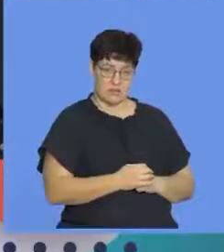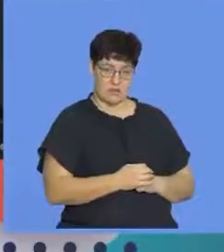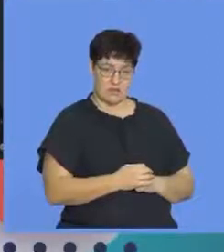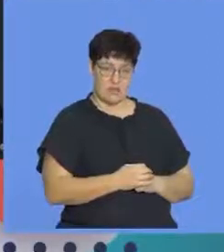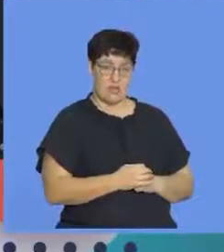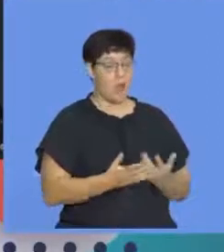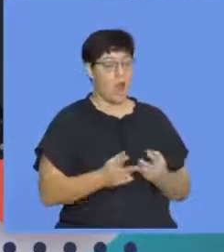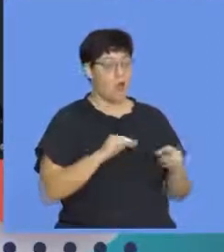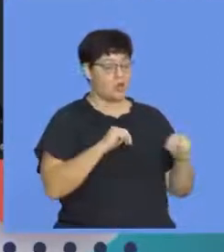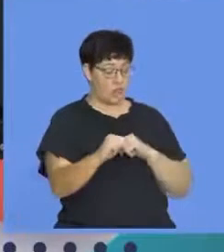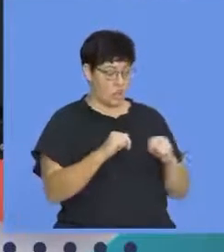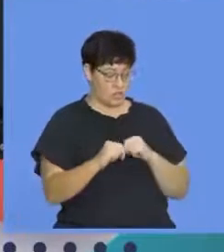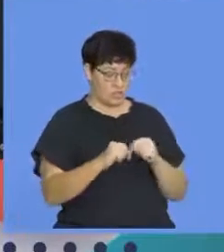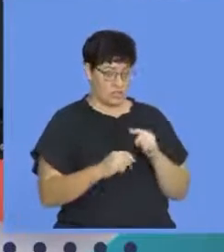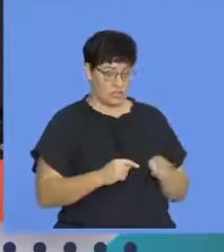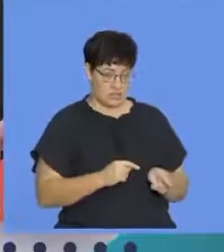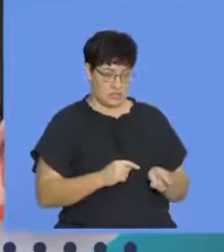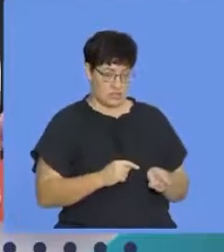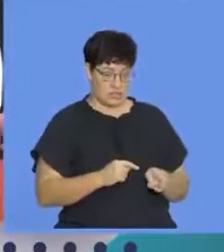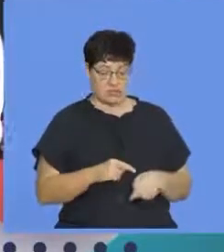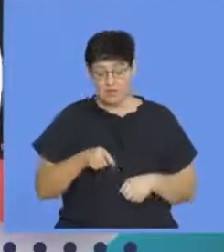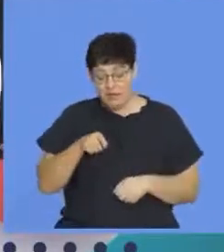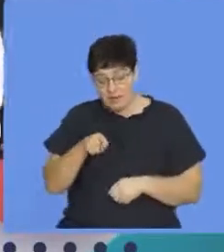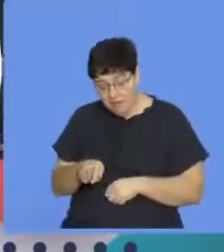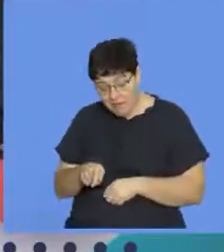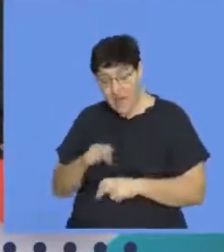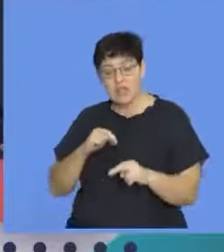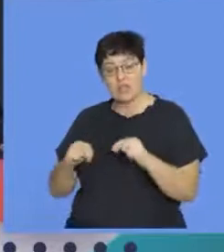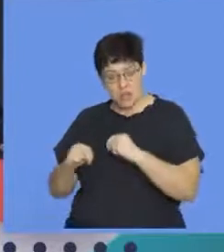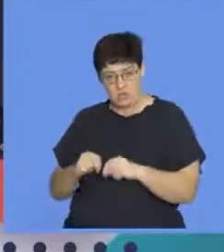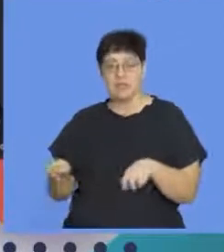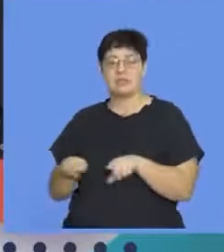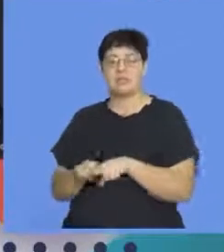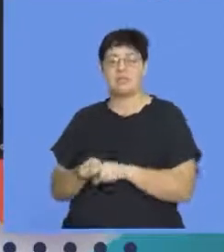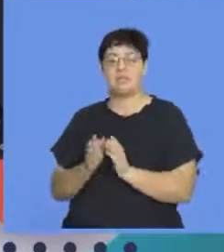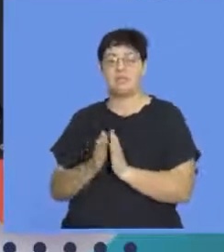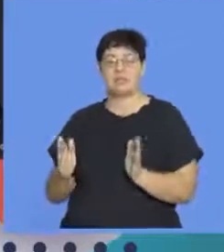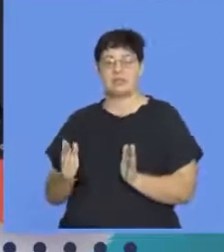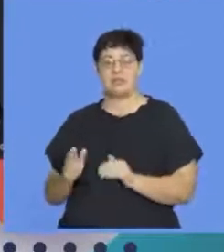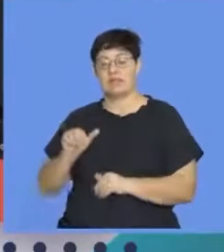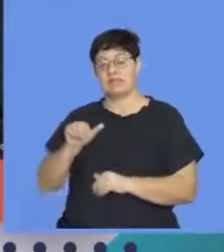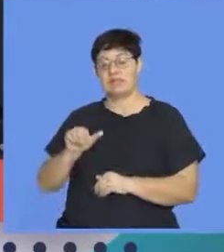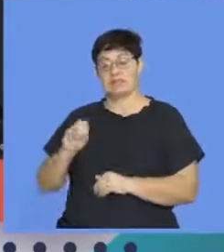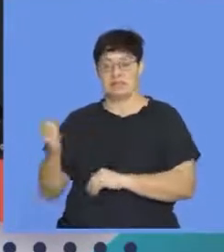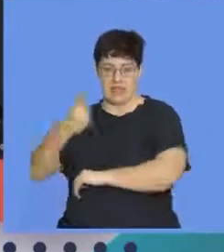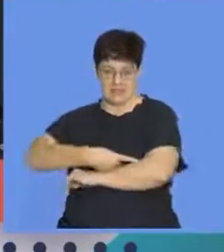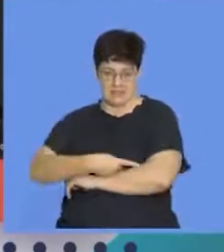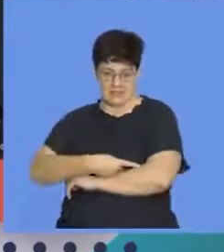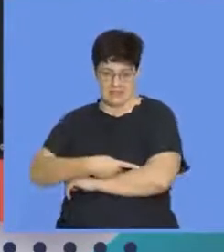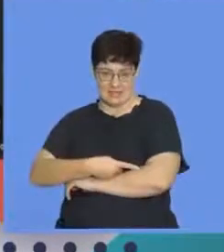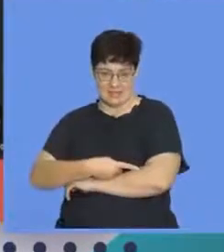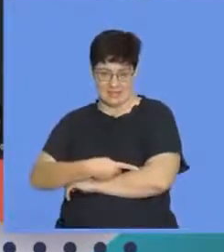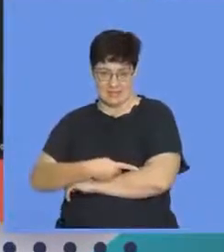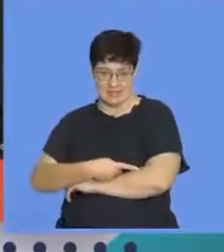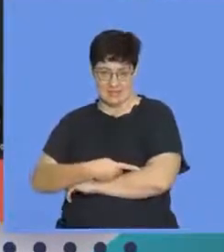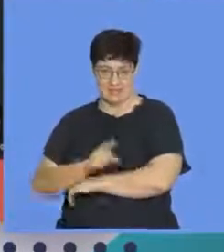is negotiated with our creditors is a payment period of 60 days. Now